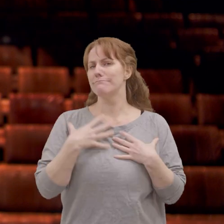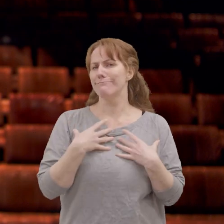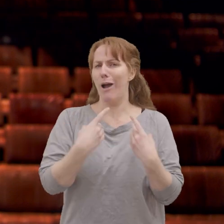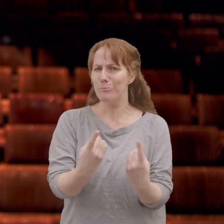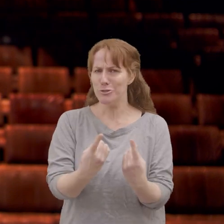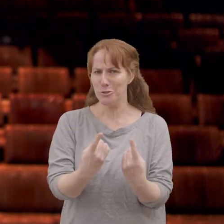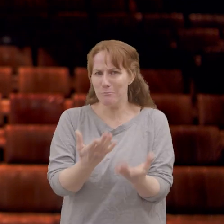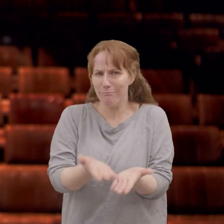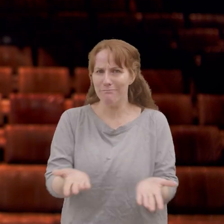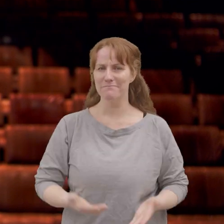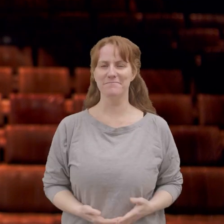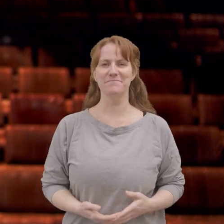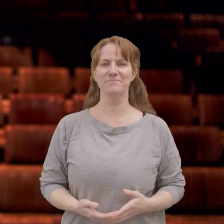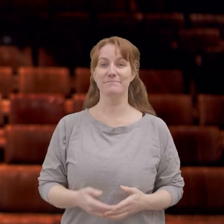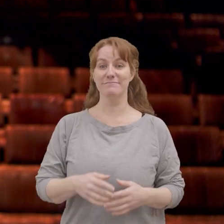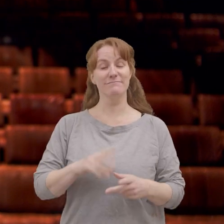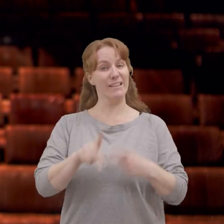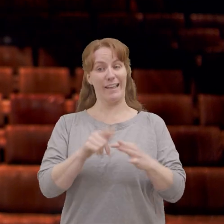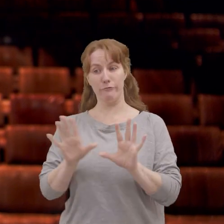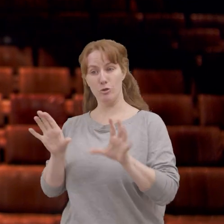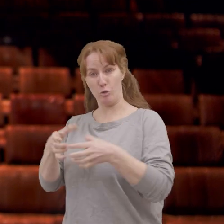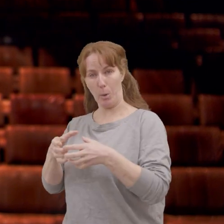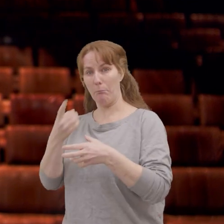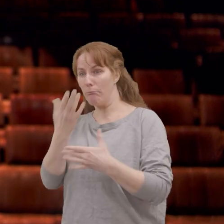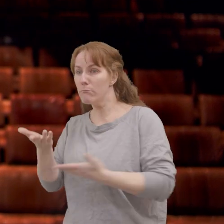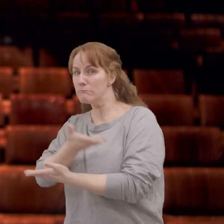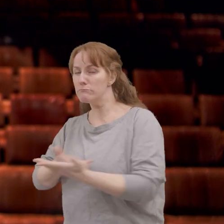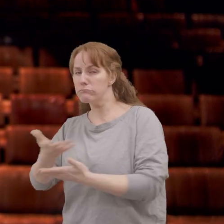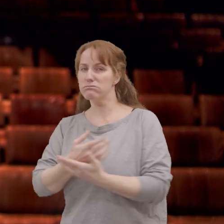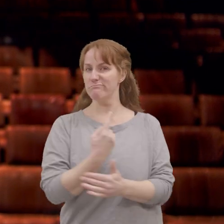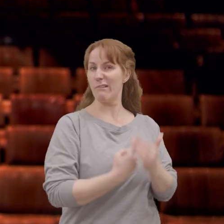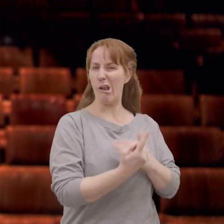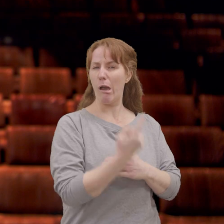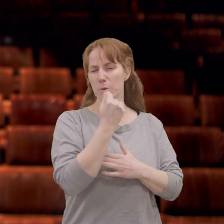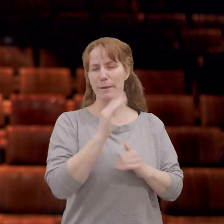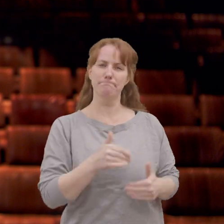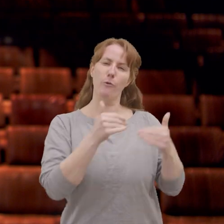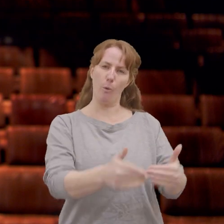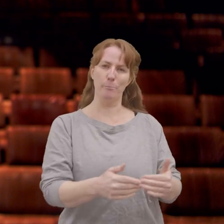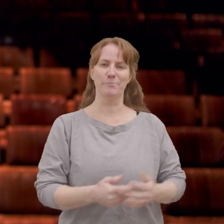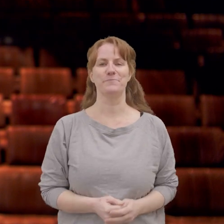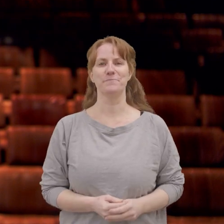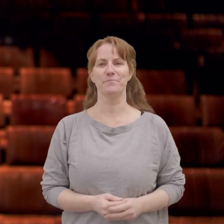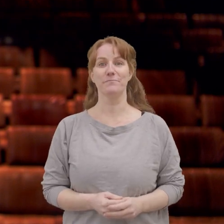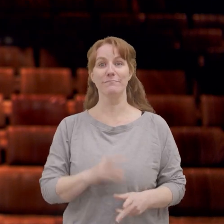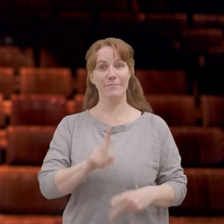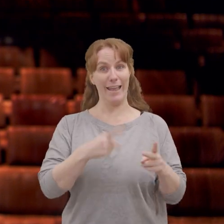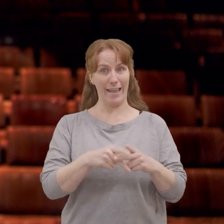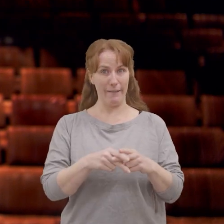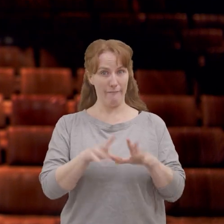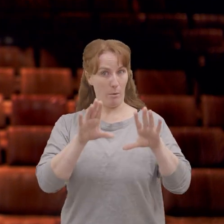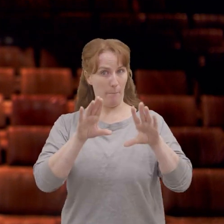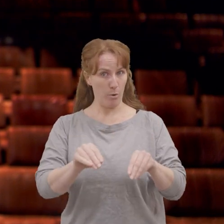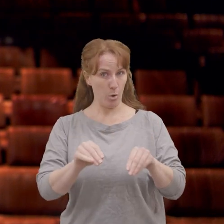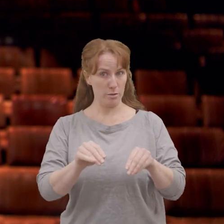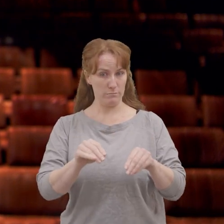pause for, but in practice, of course, it's completely up to you. If you're in a group, you might want to discuss it. If you're on your own, you might want to just press on. If